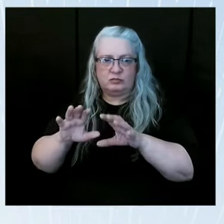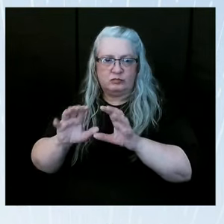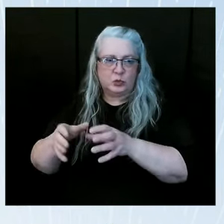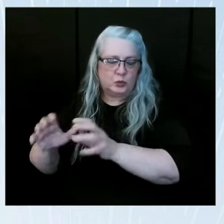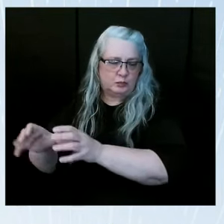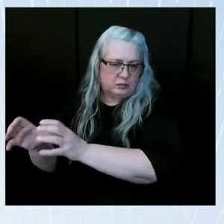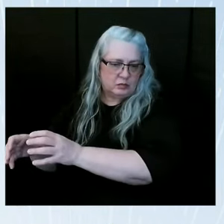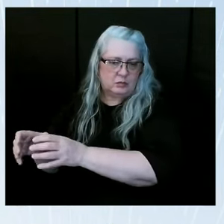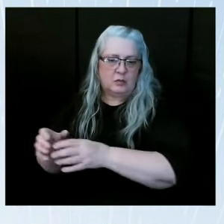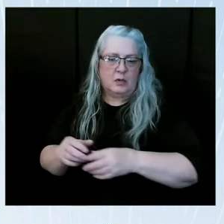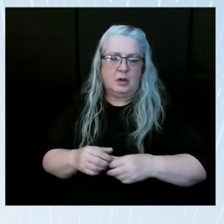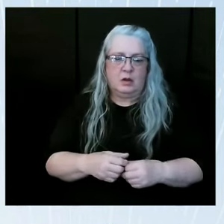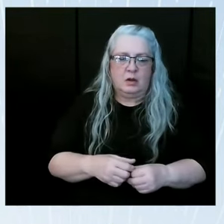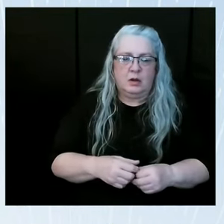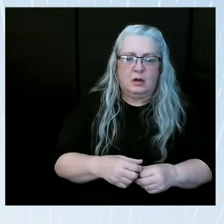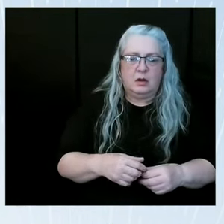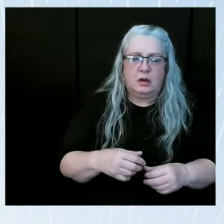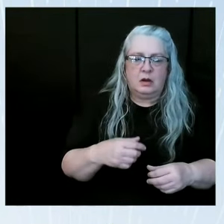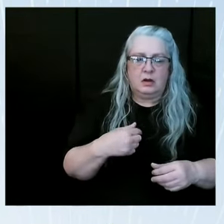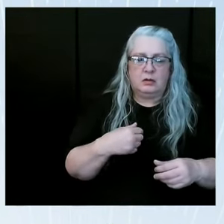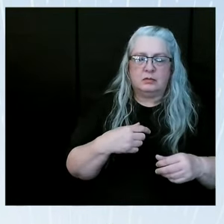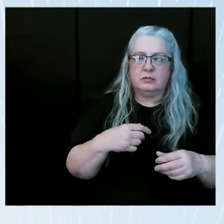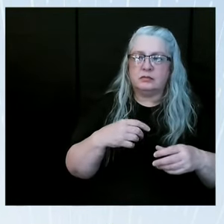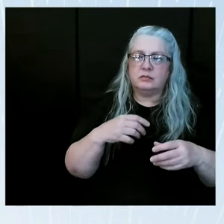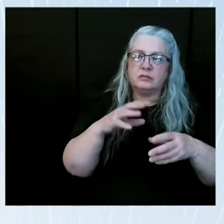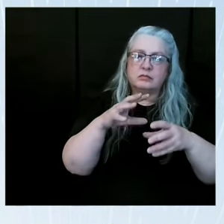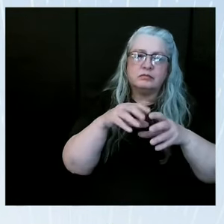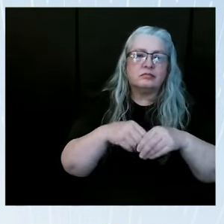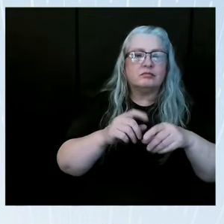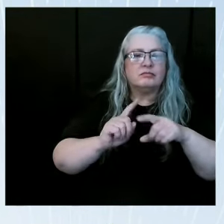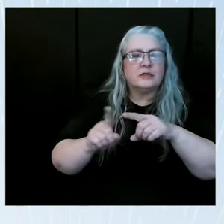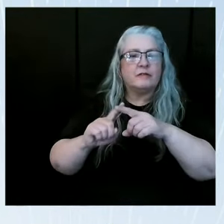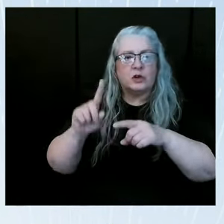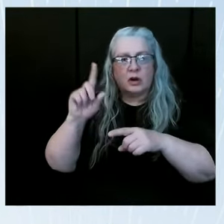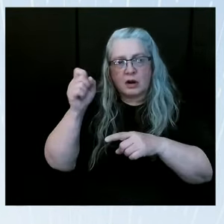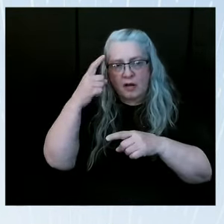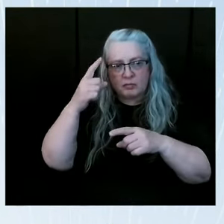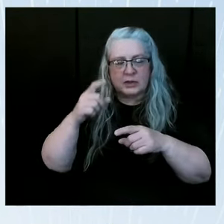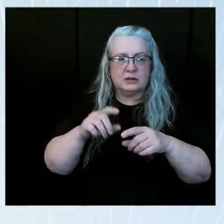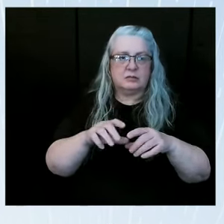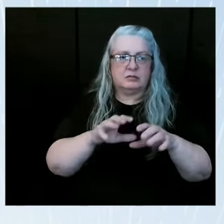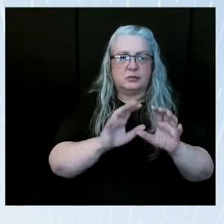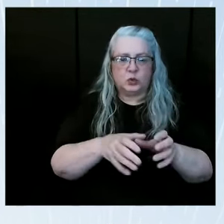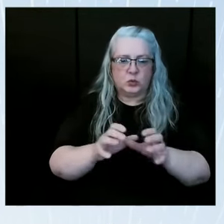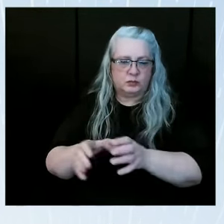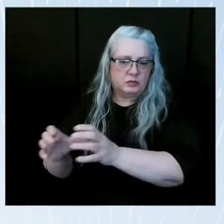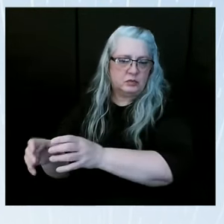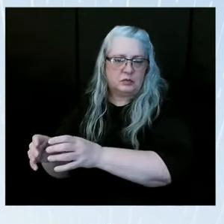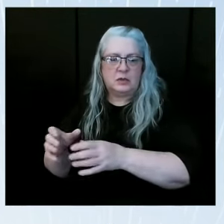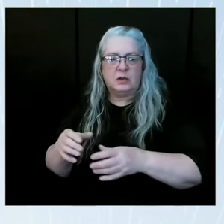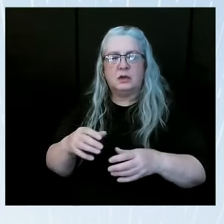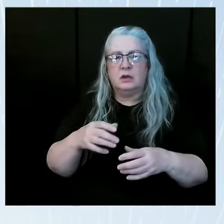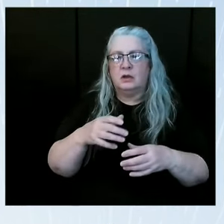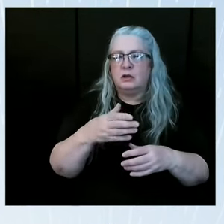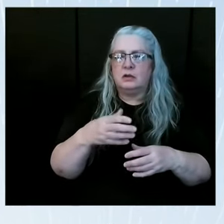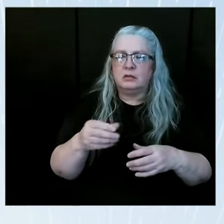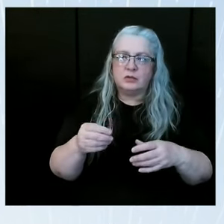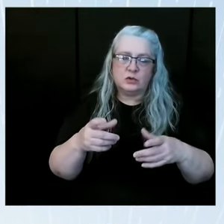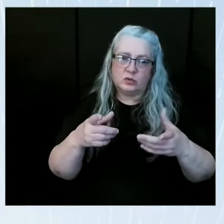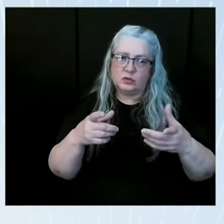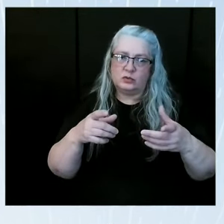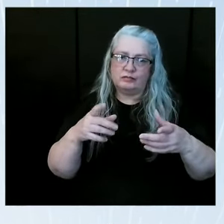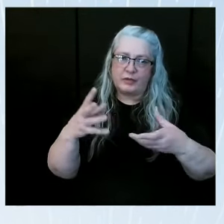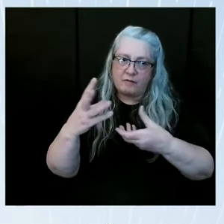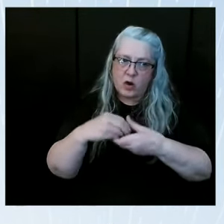identification of human trafficking victims encountered during law enforcement operations. With the Department of Homeland Security and our other